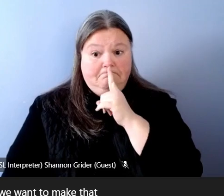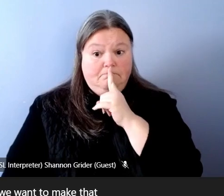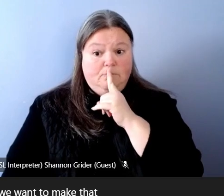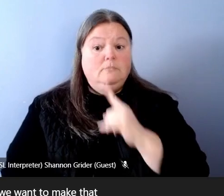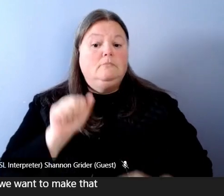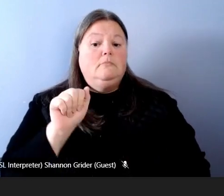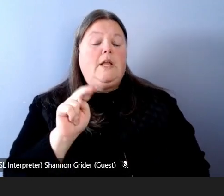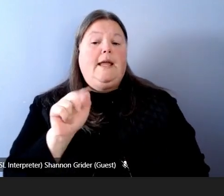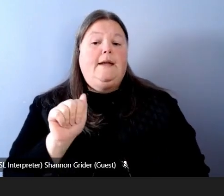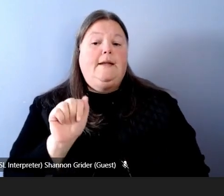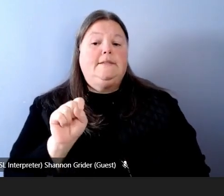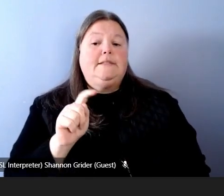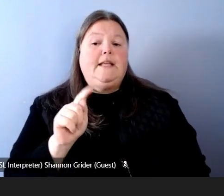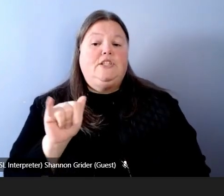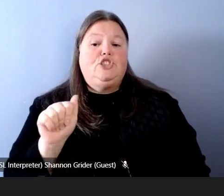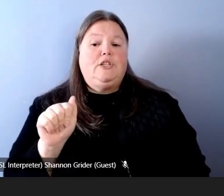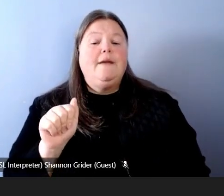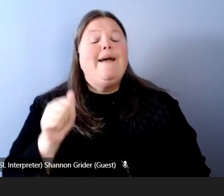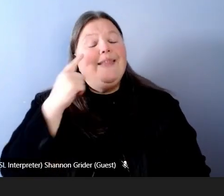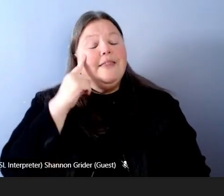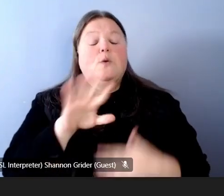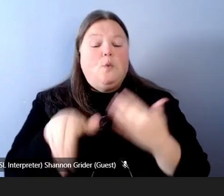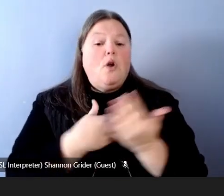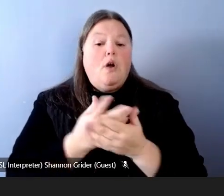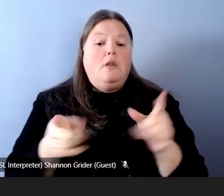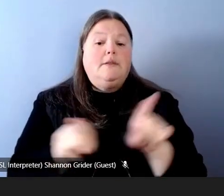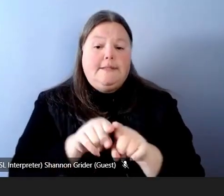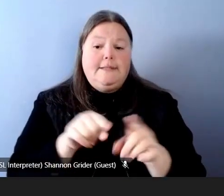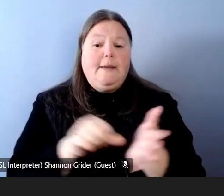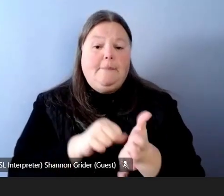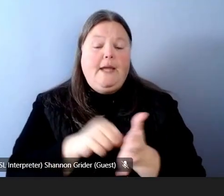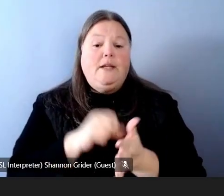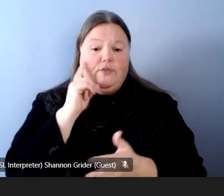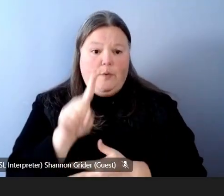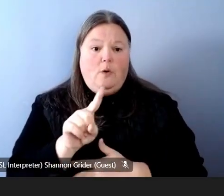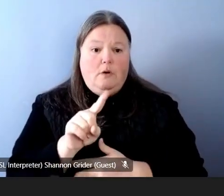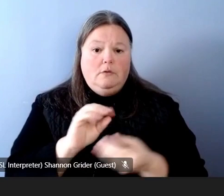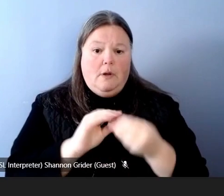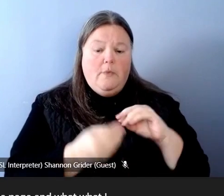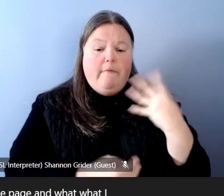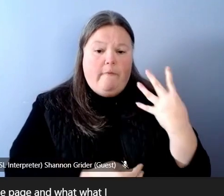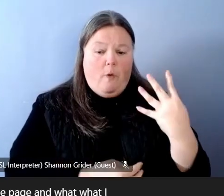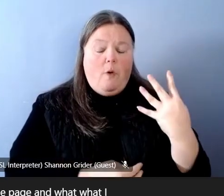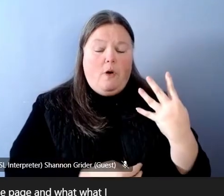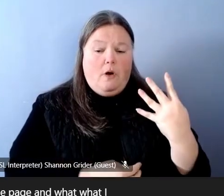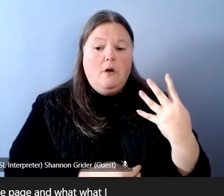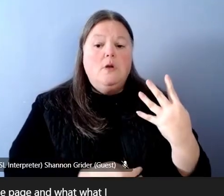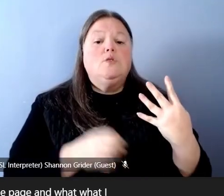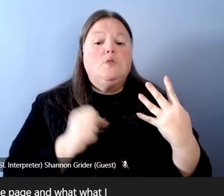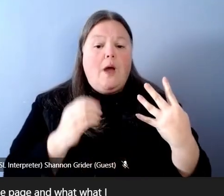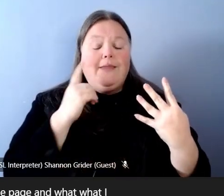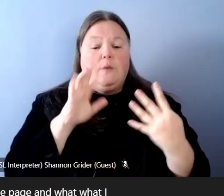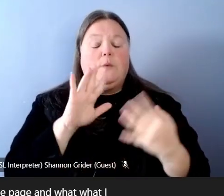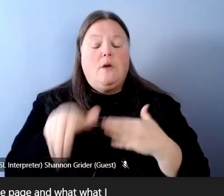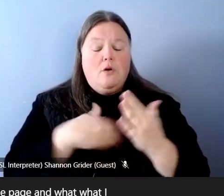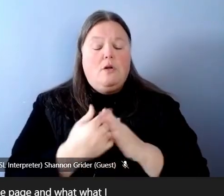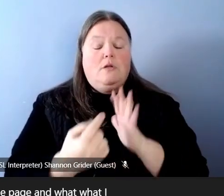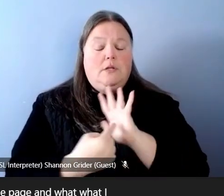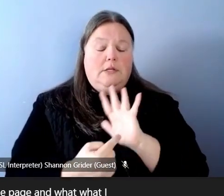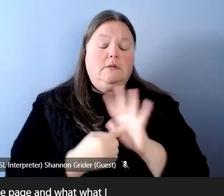I think we're all kind of all on the same page, and from what I can see, I think we all indicated that